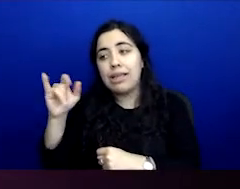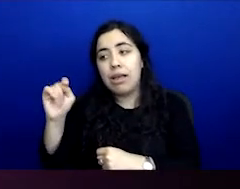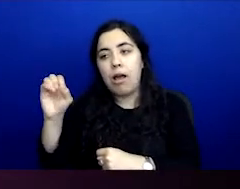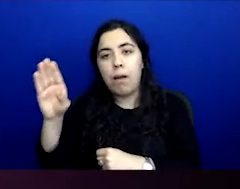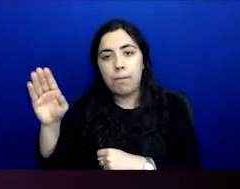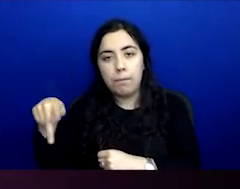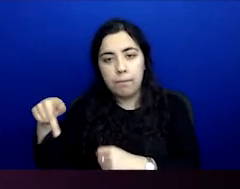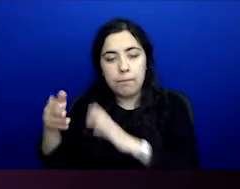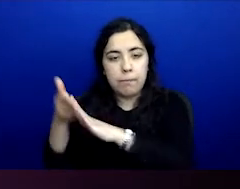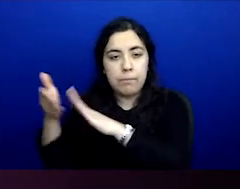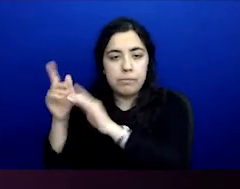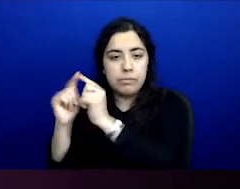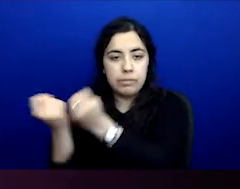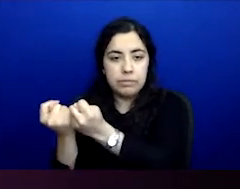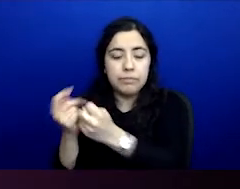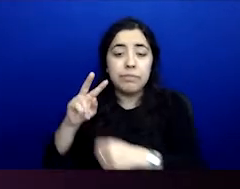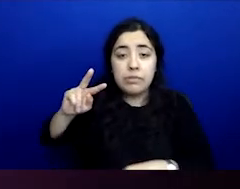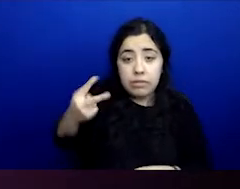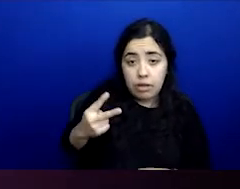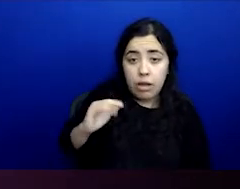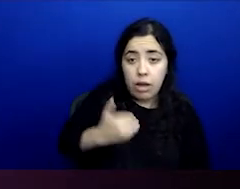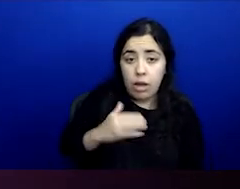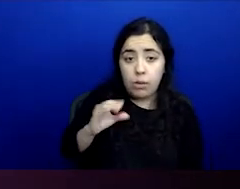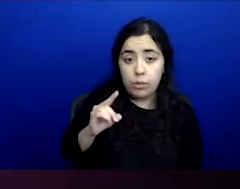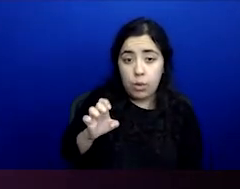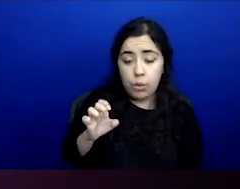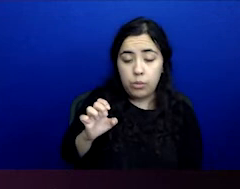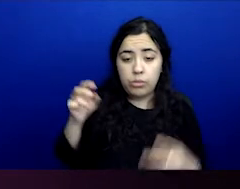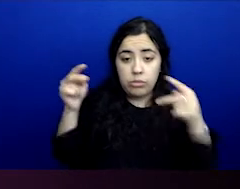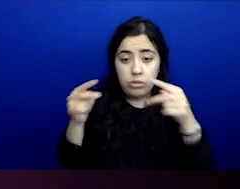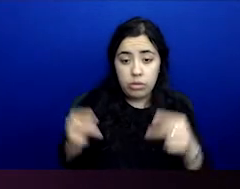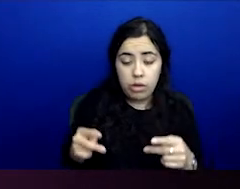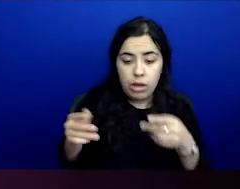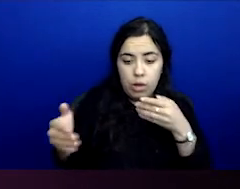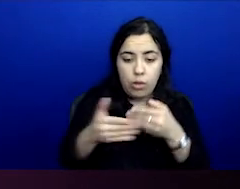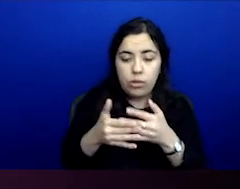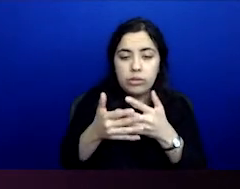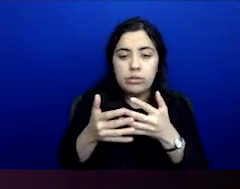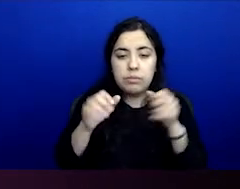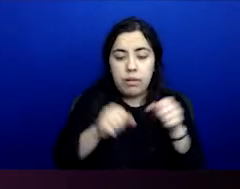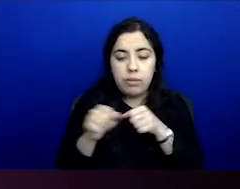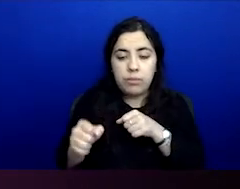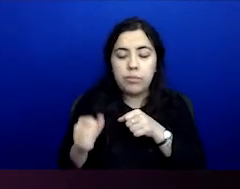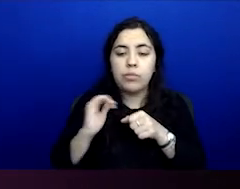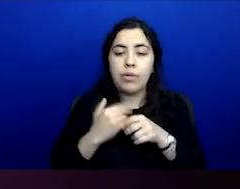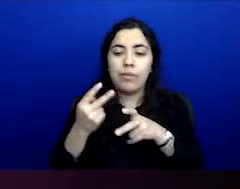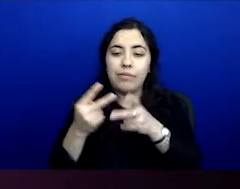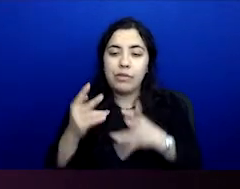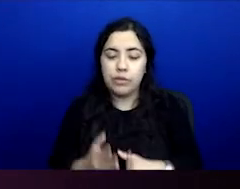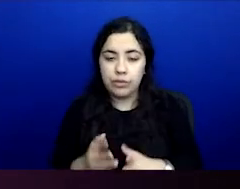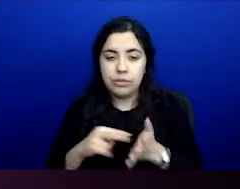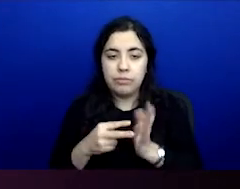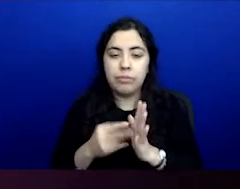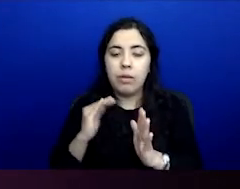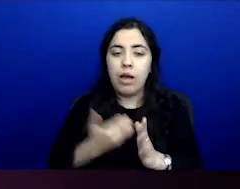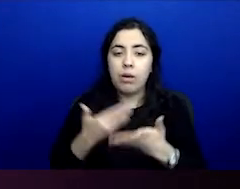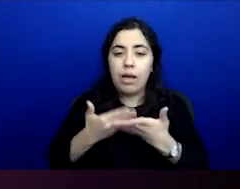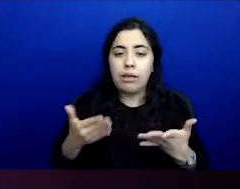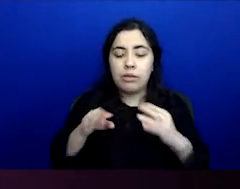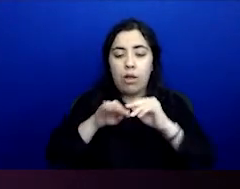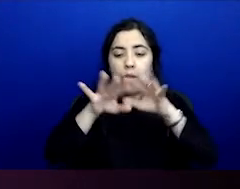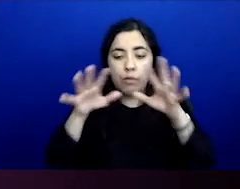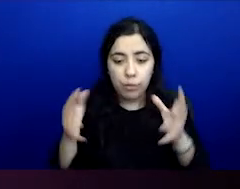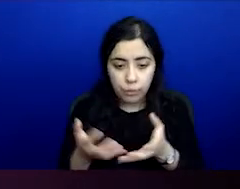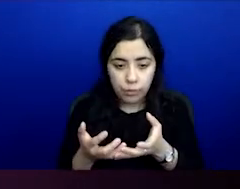we put our code as close to our visitors as possible. So we distribute all of our assets around the world